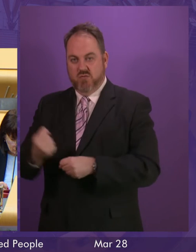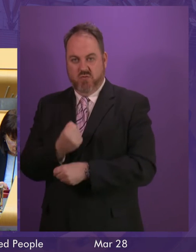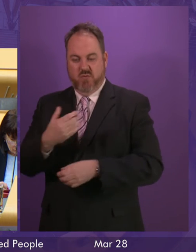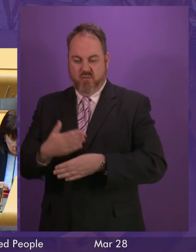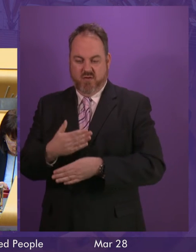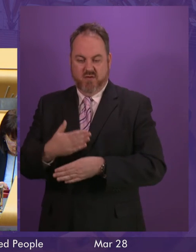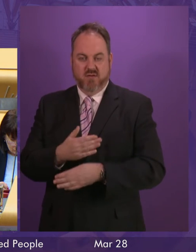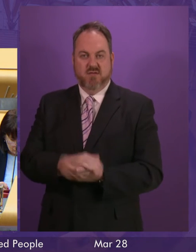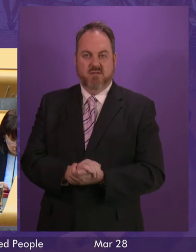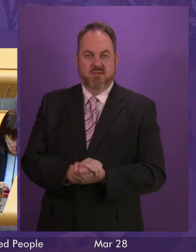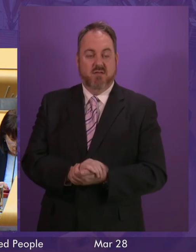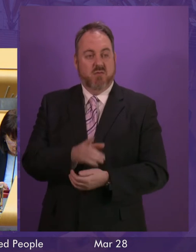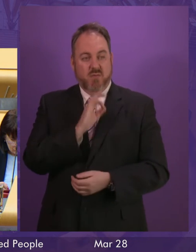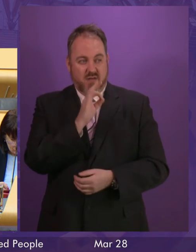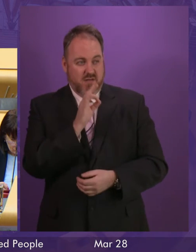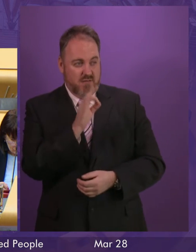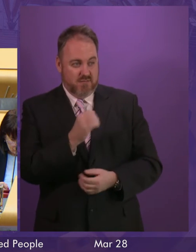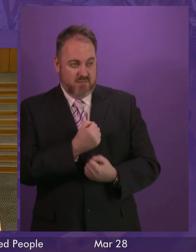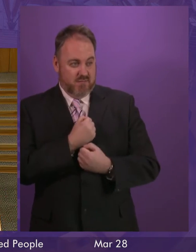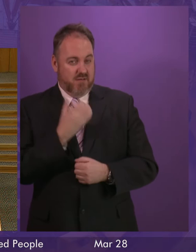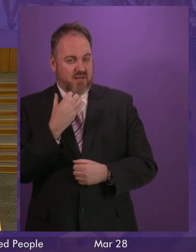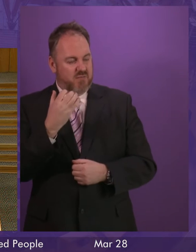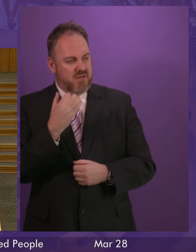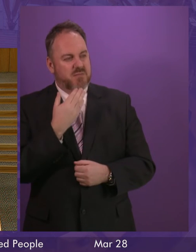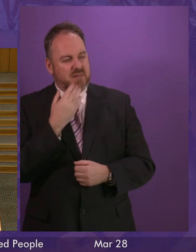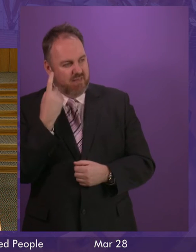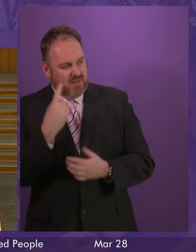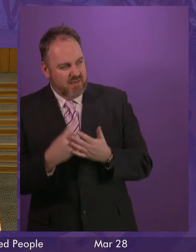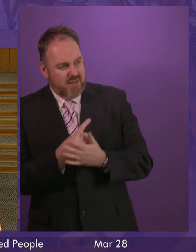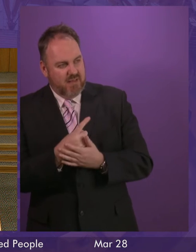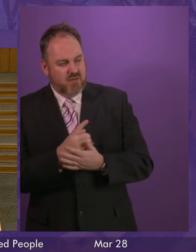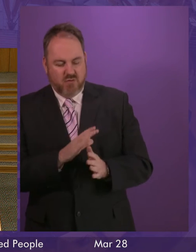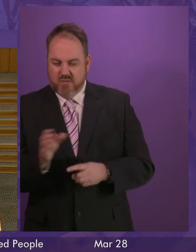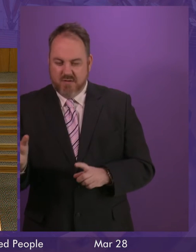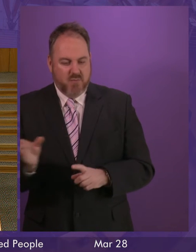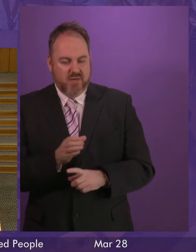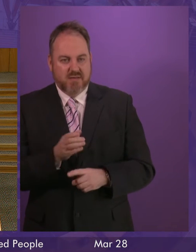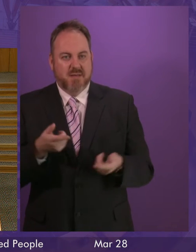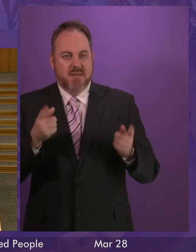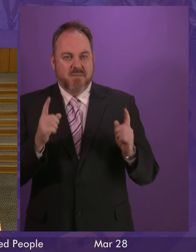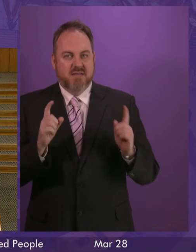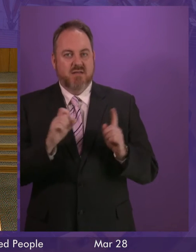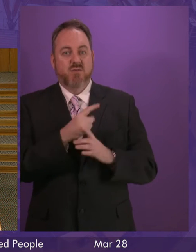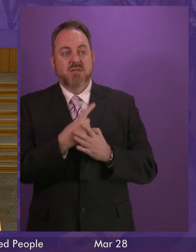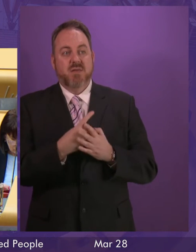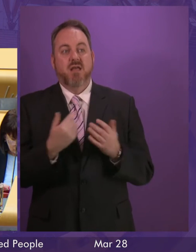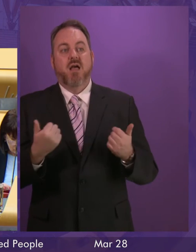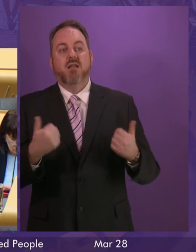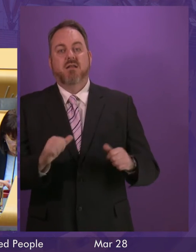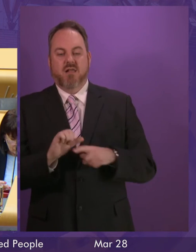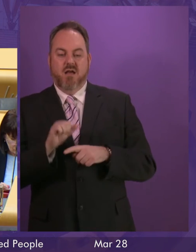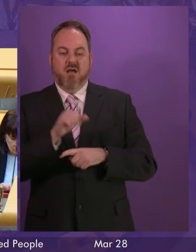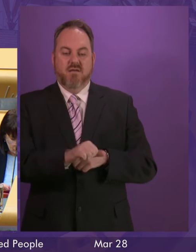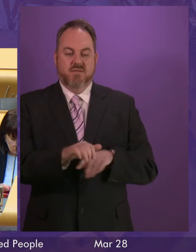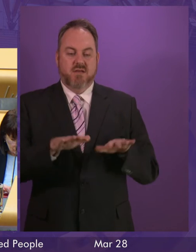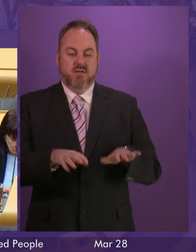the Conservative Government to rethink that decision, not to appoint a Minister for Disabilities until the Brexit crisis is over,